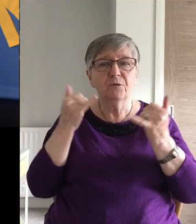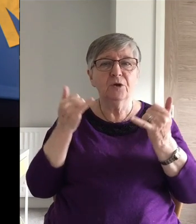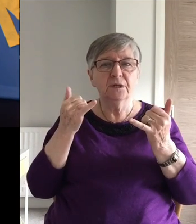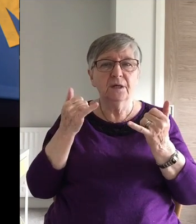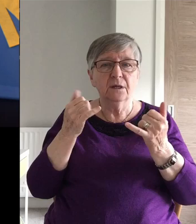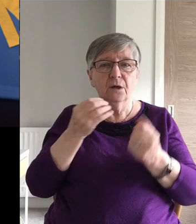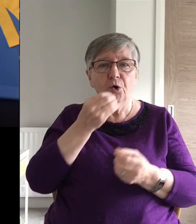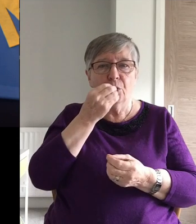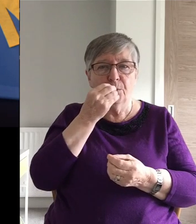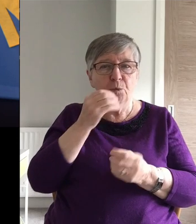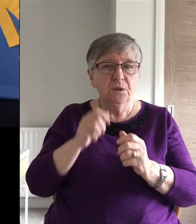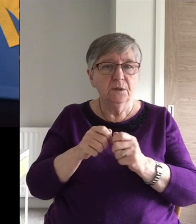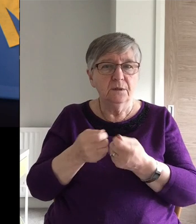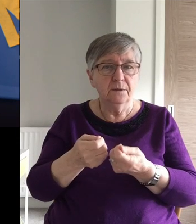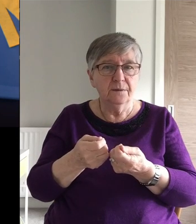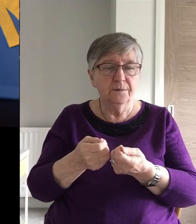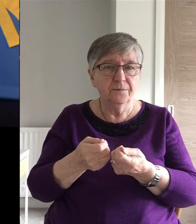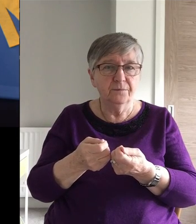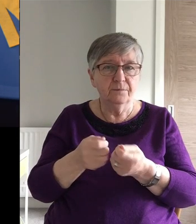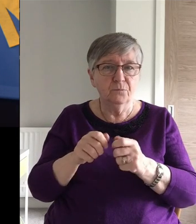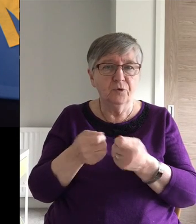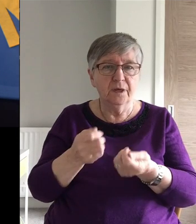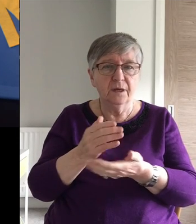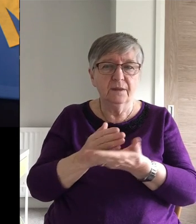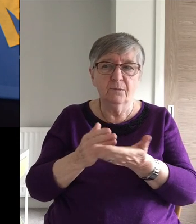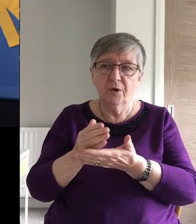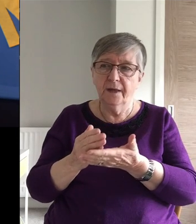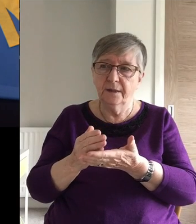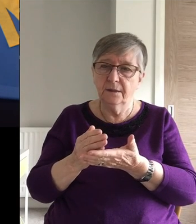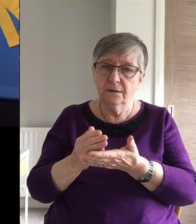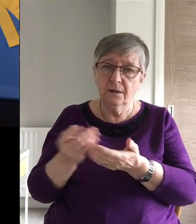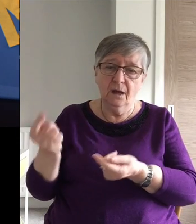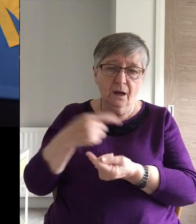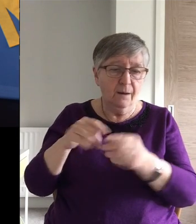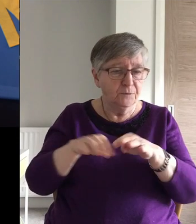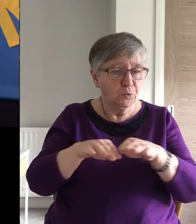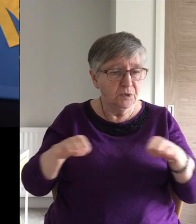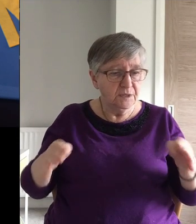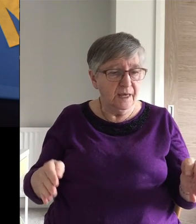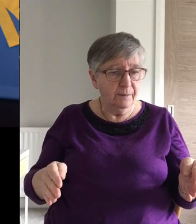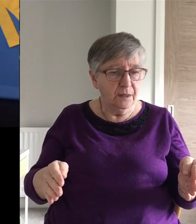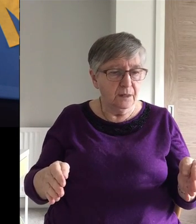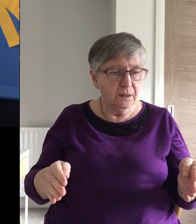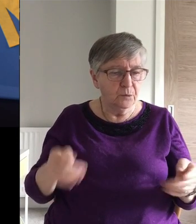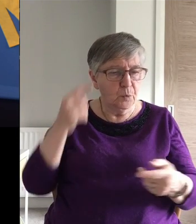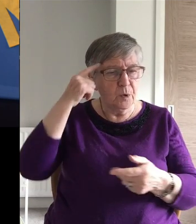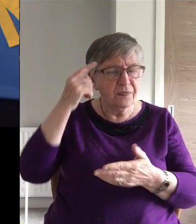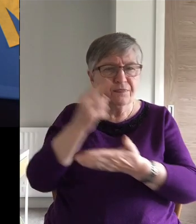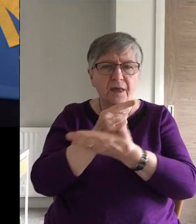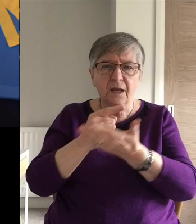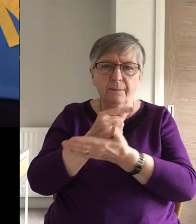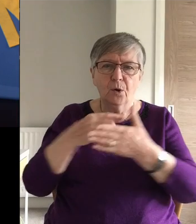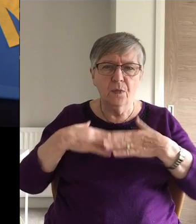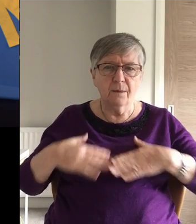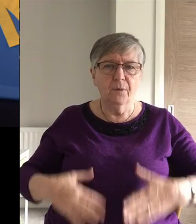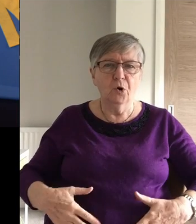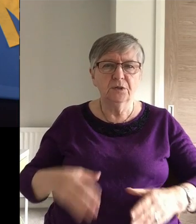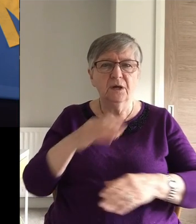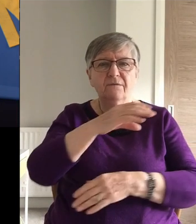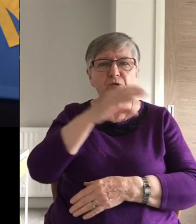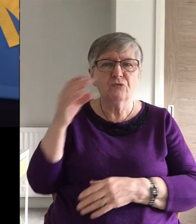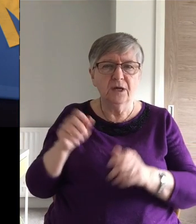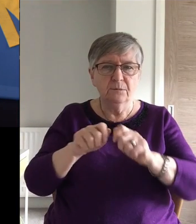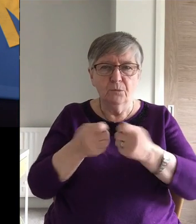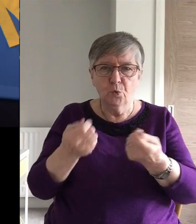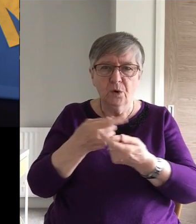celebrate communion. We will soon come to the table where we reflect on the body of Christ